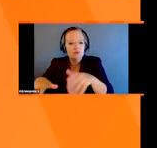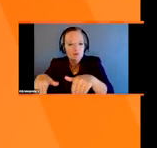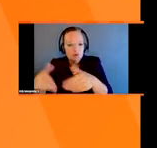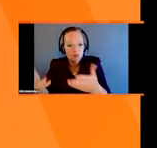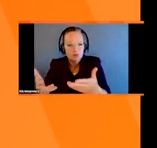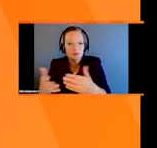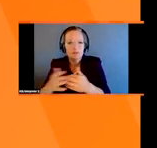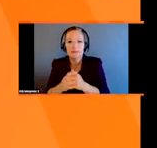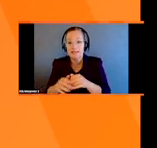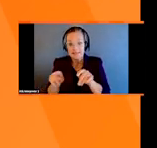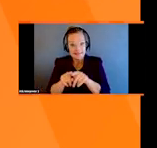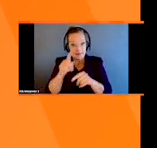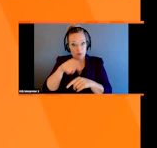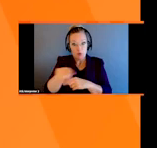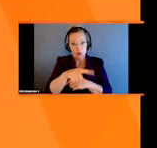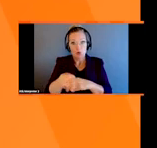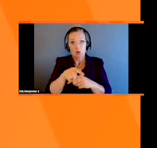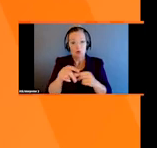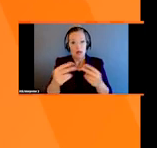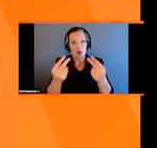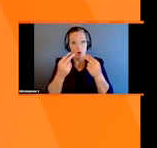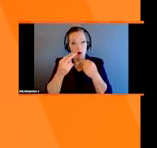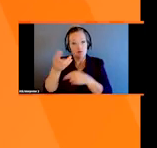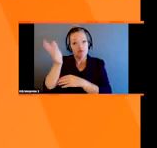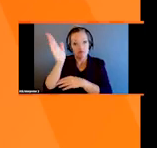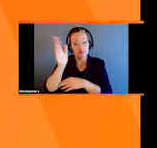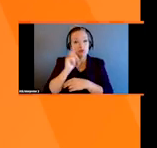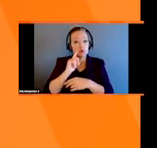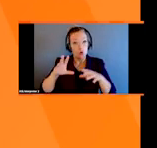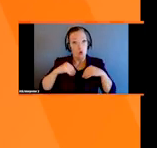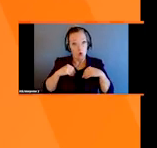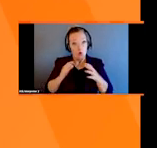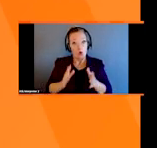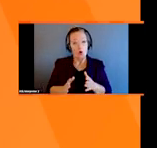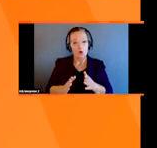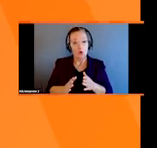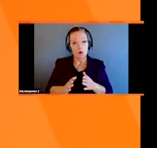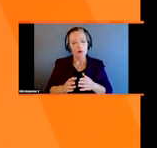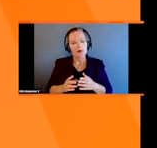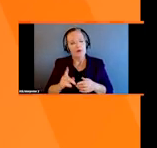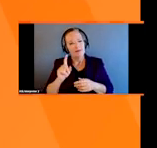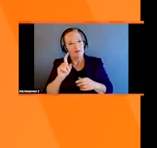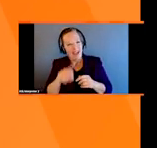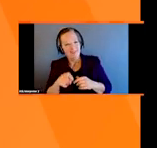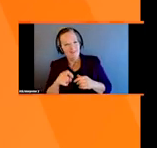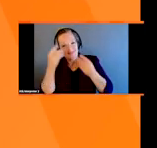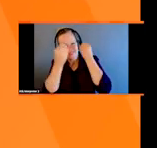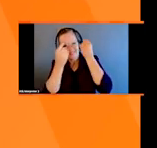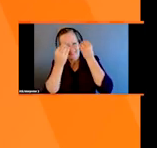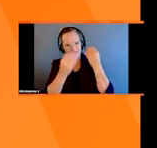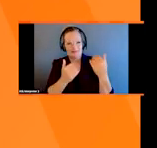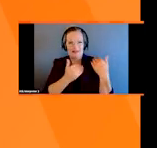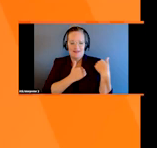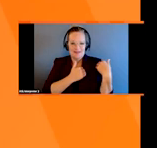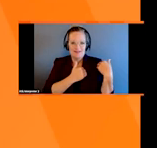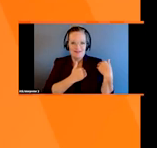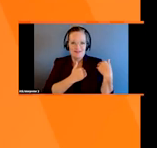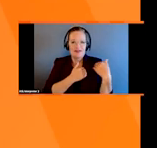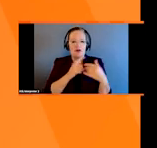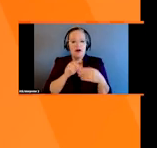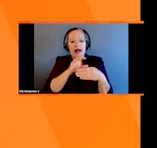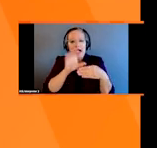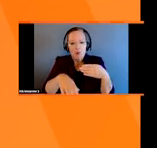still have to be accountable. So saying, we're going to go and do this work. What do I want the outcome to be? And it's the same thing as